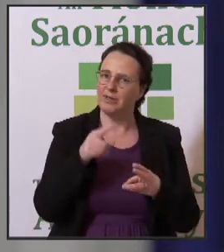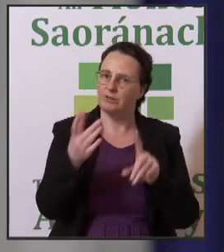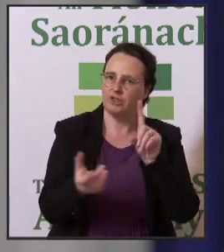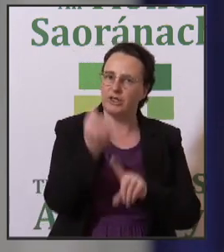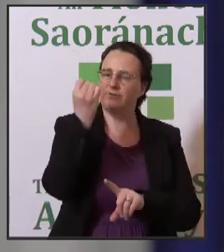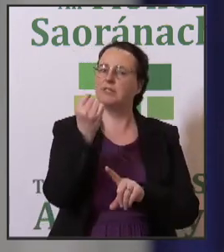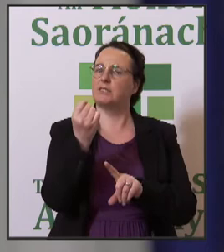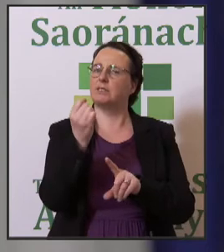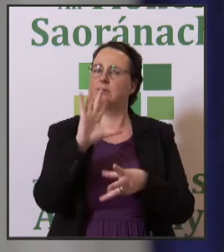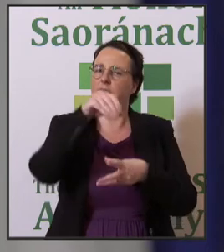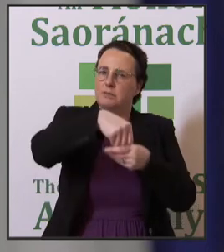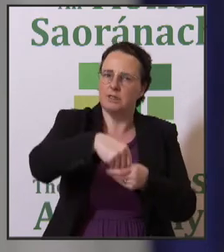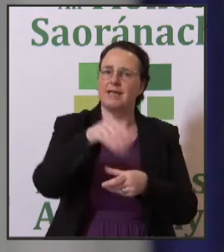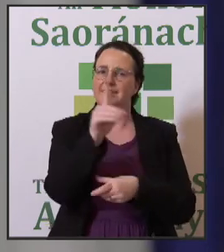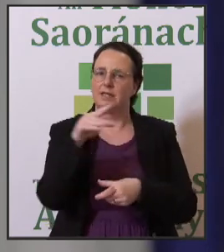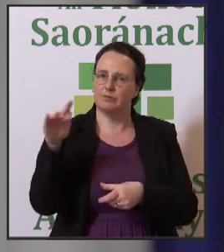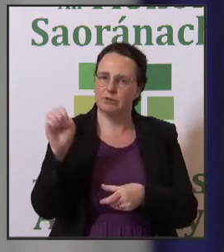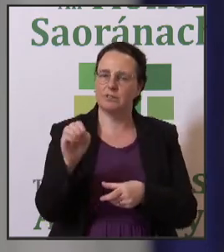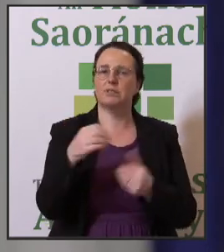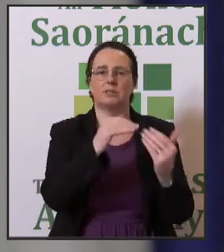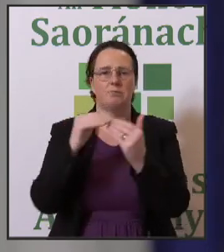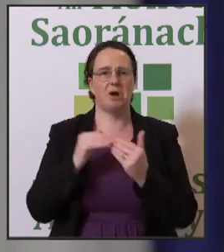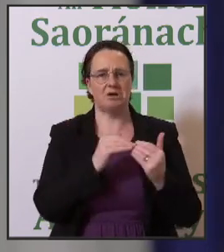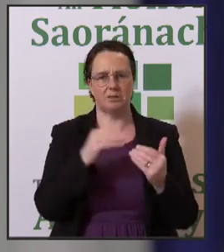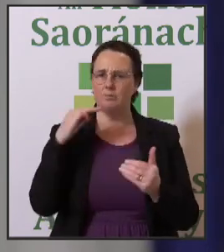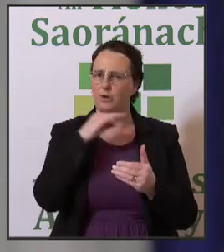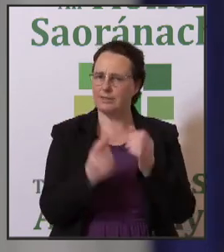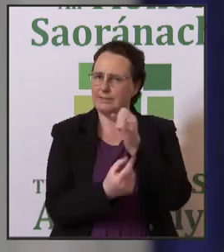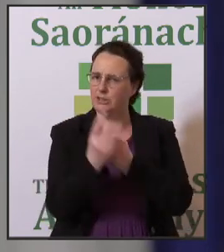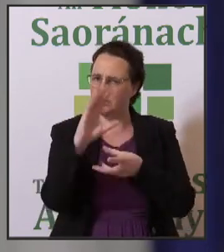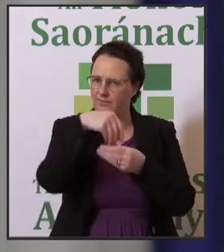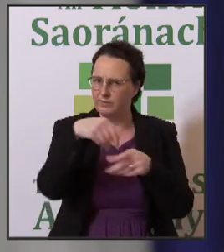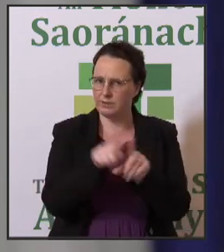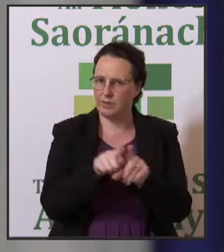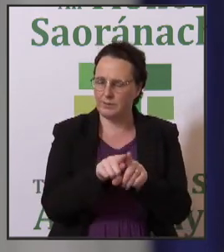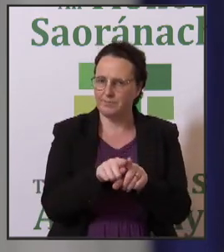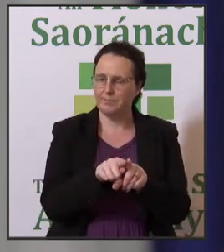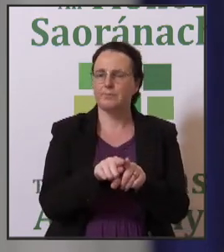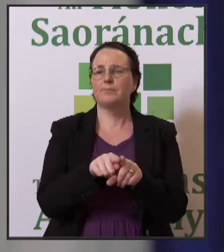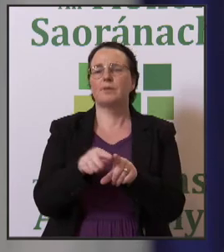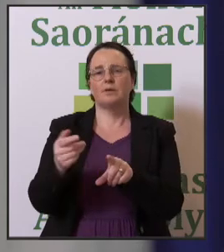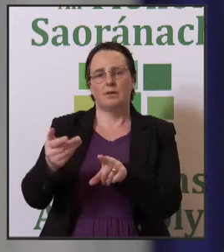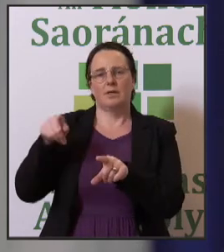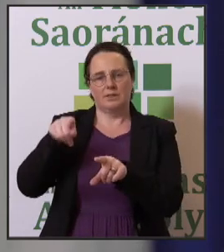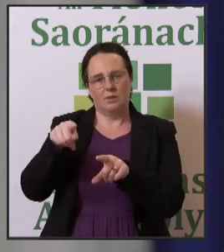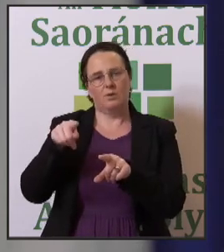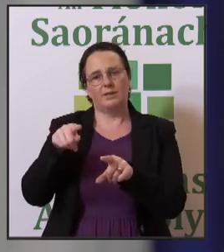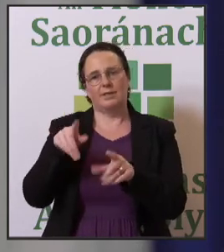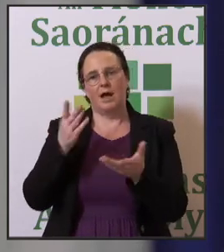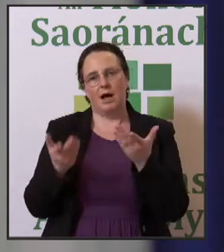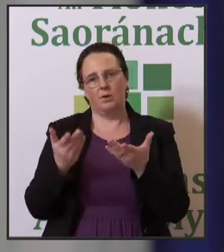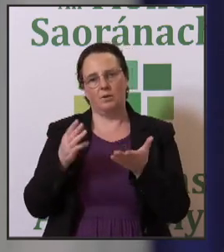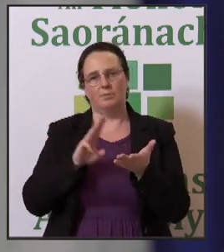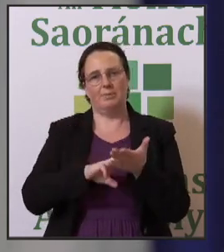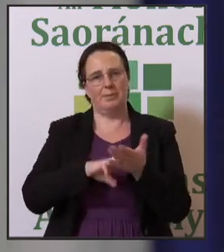the importance of the issues involved. Following the relaxation of eligibility for assembly membership, the newly